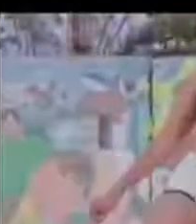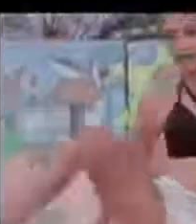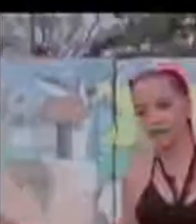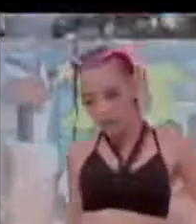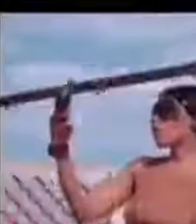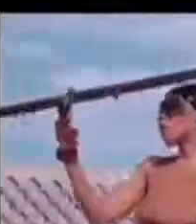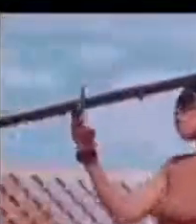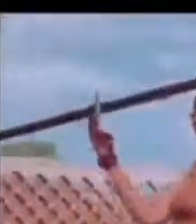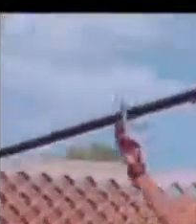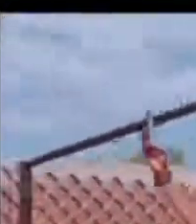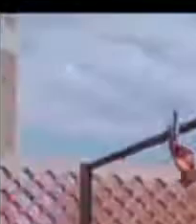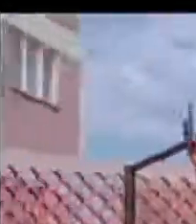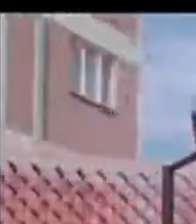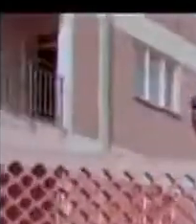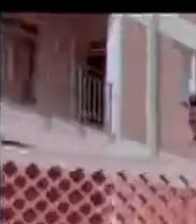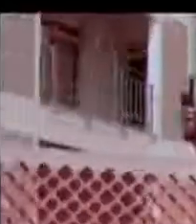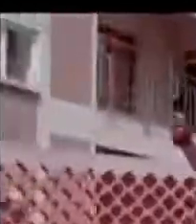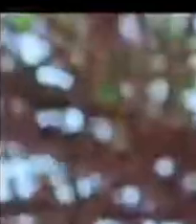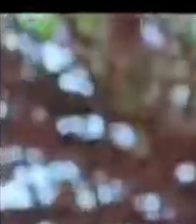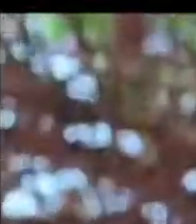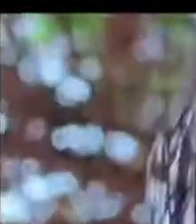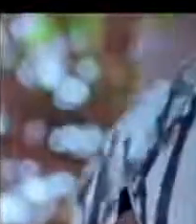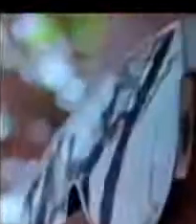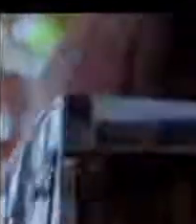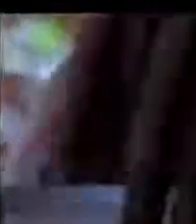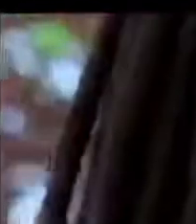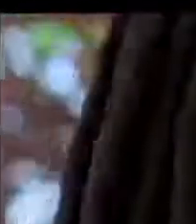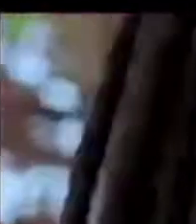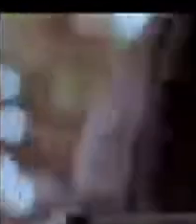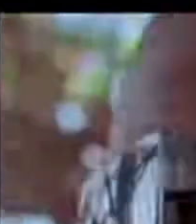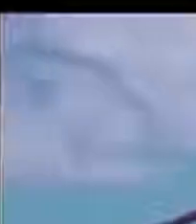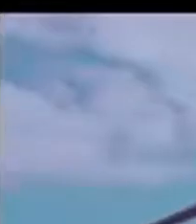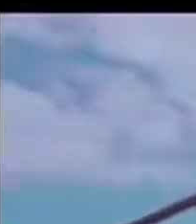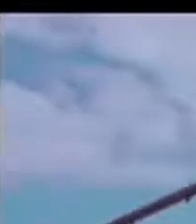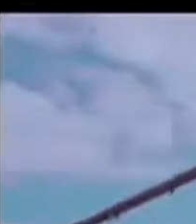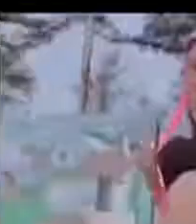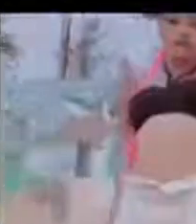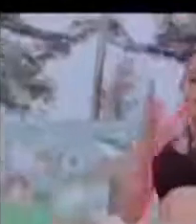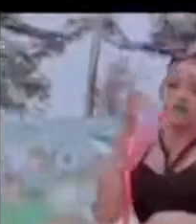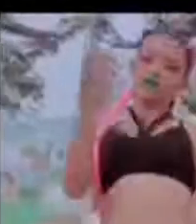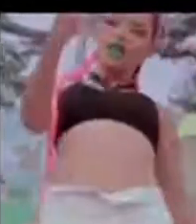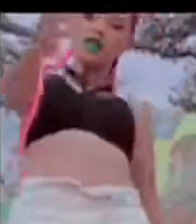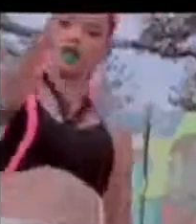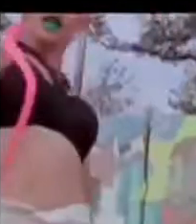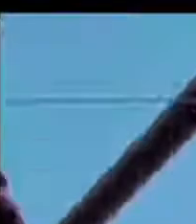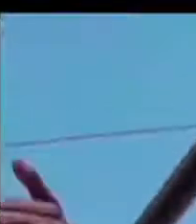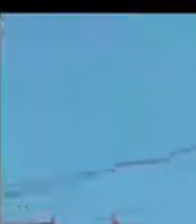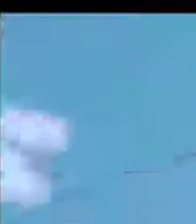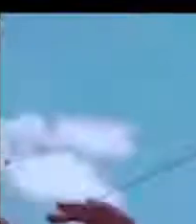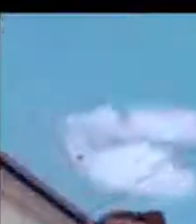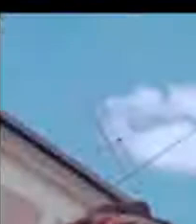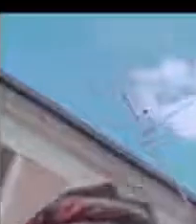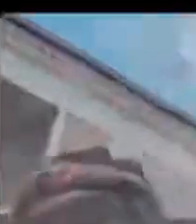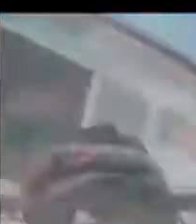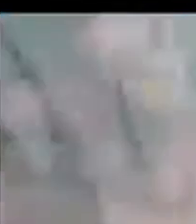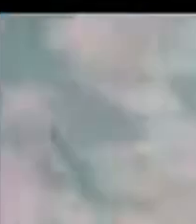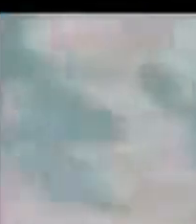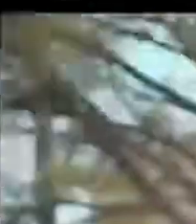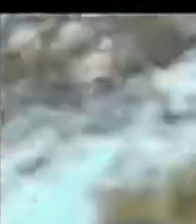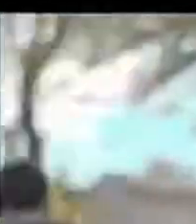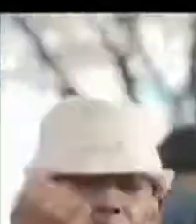do? Insta baby, Insta baby. Why you